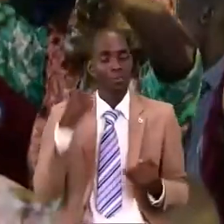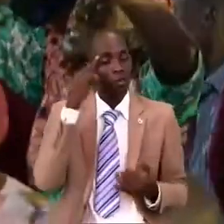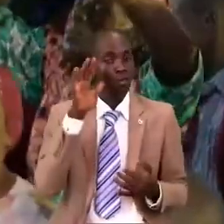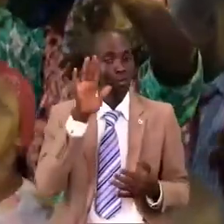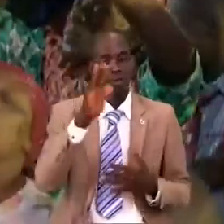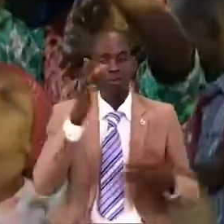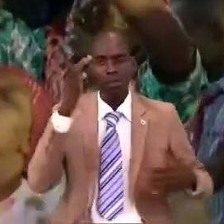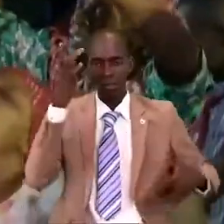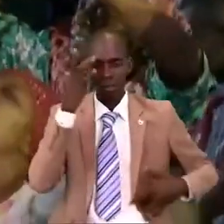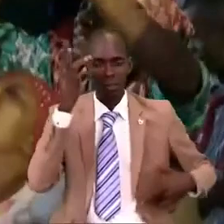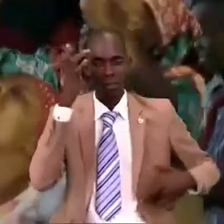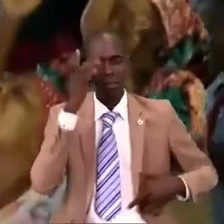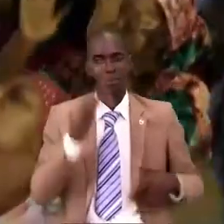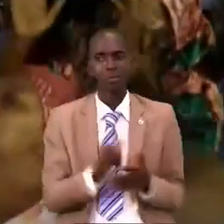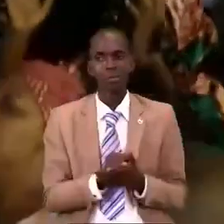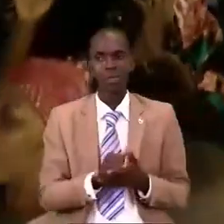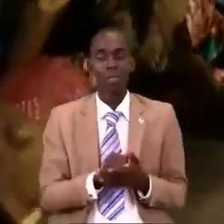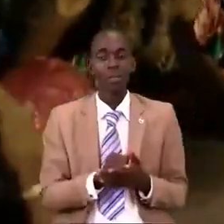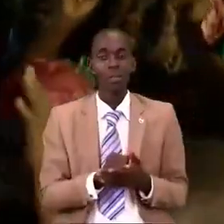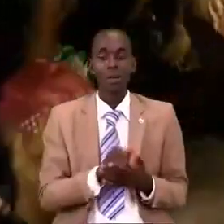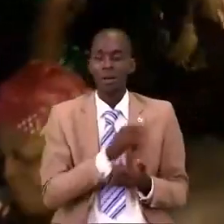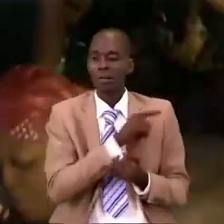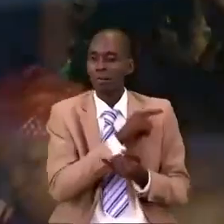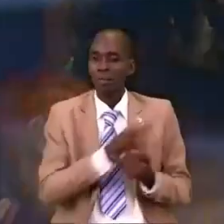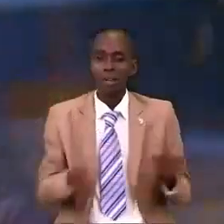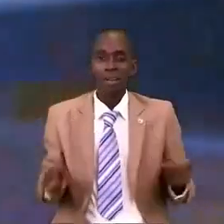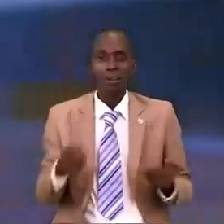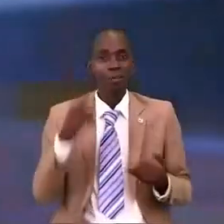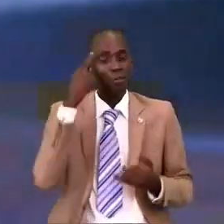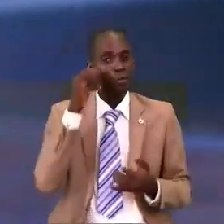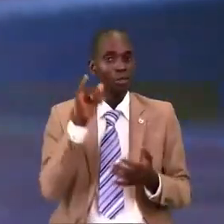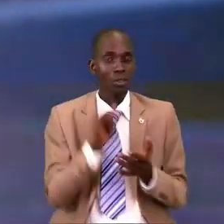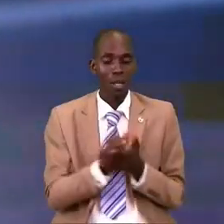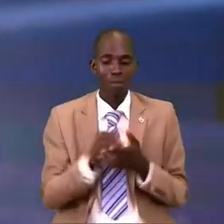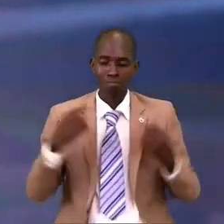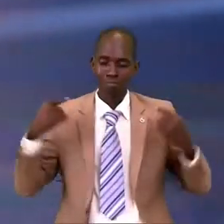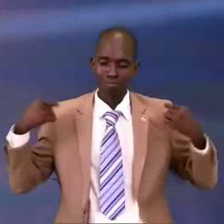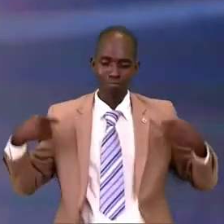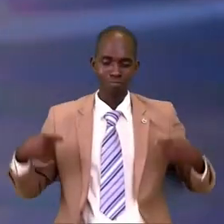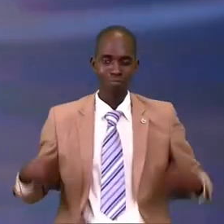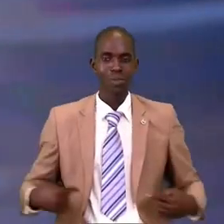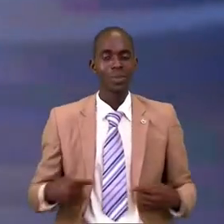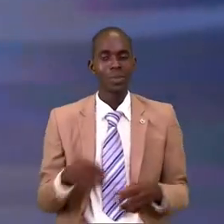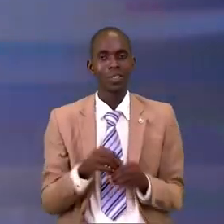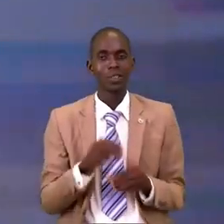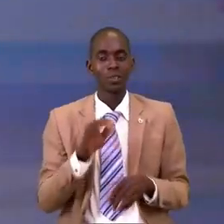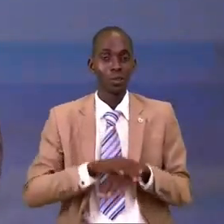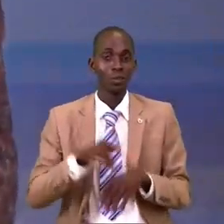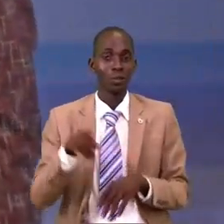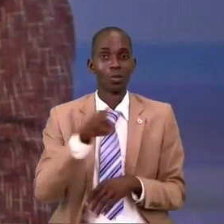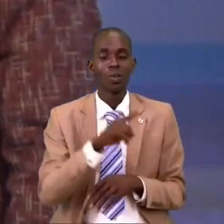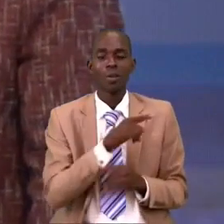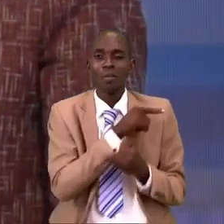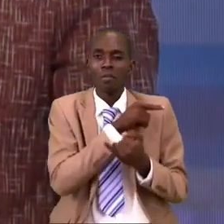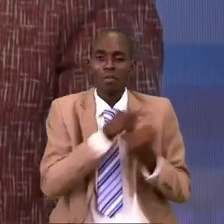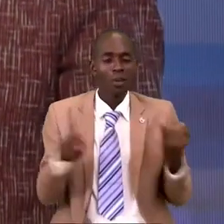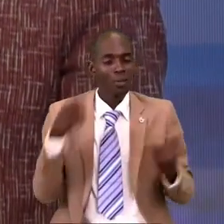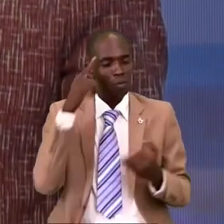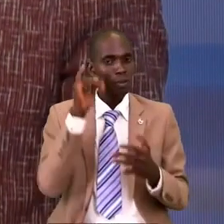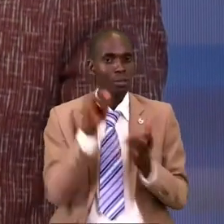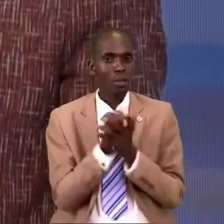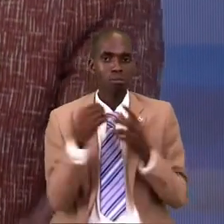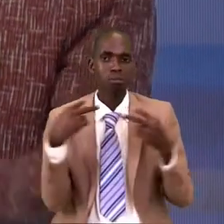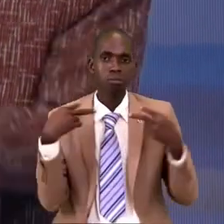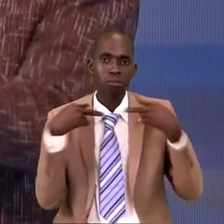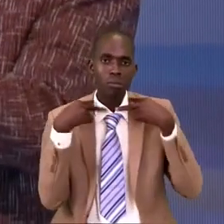Final for that yoke. Final for that affliction. Amen. And the glory